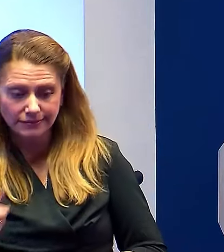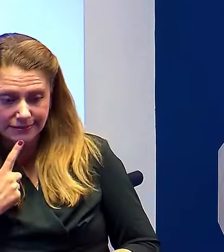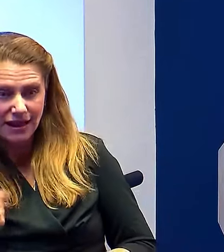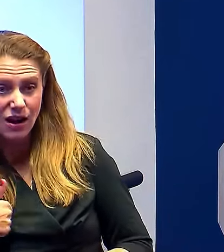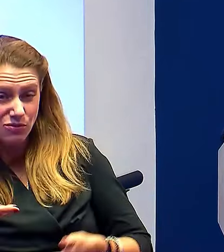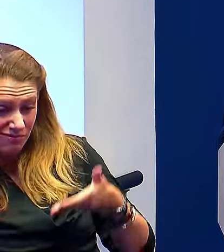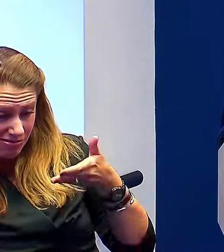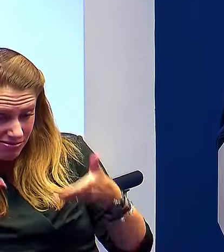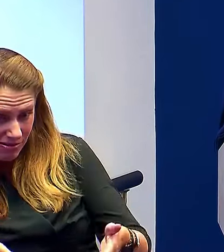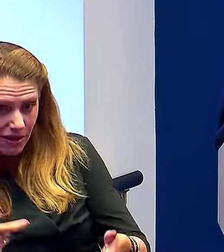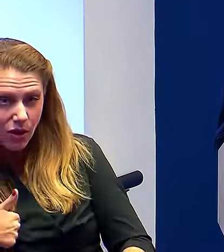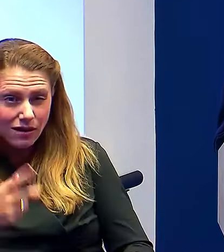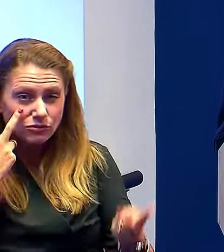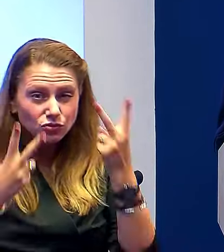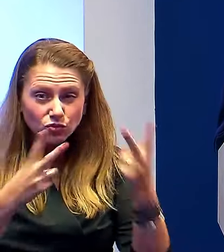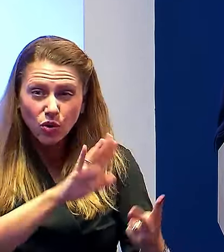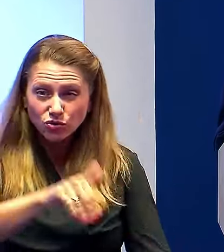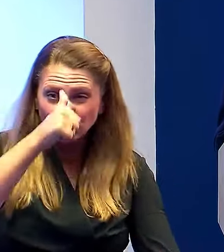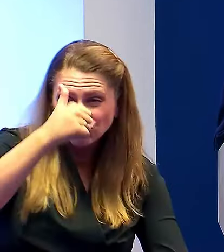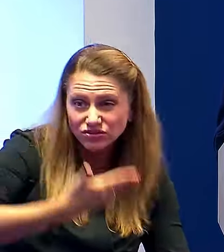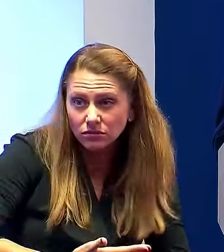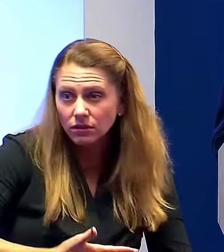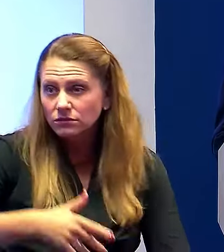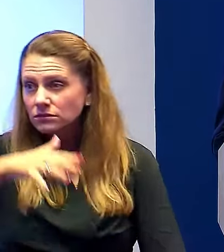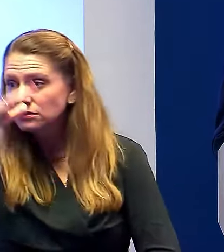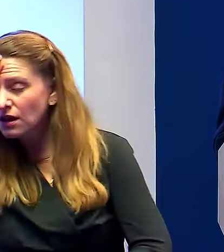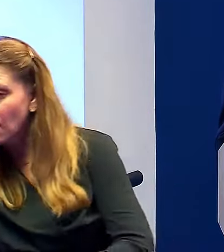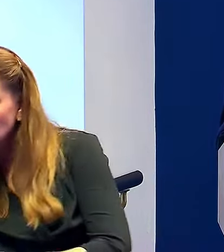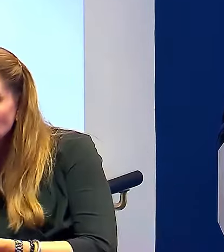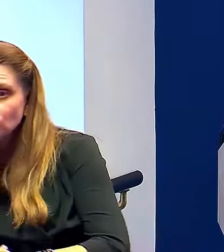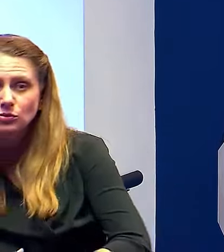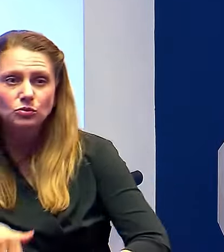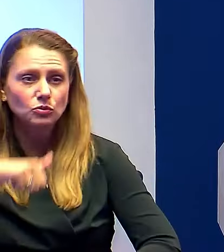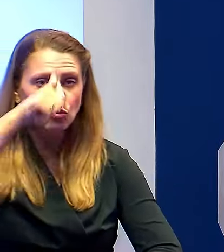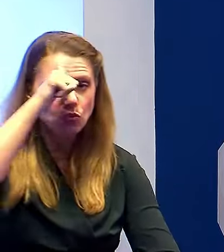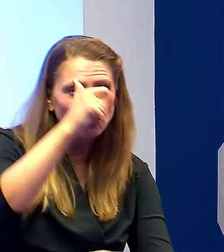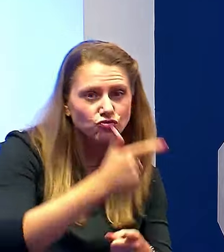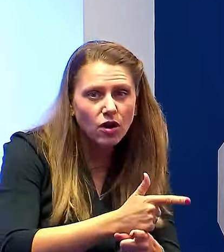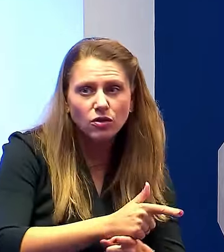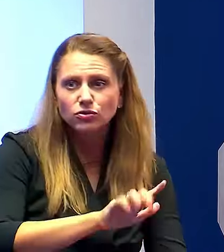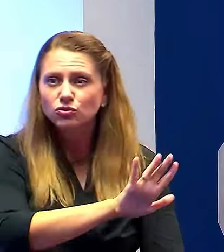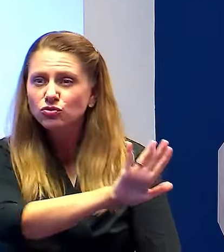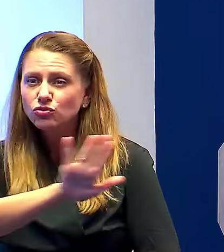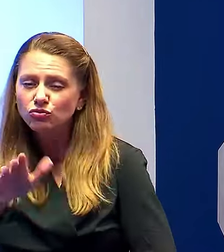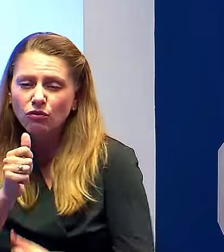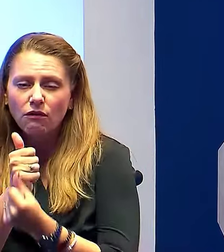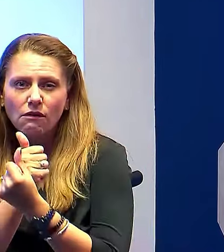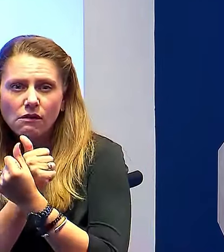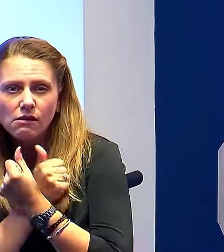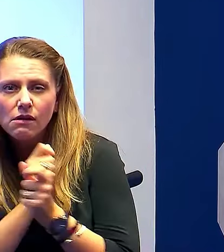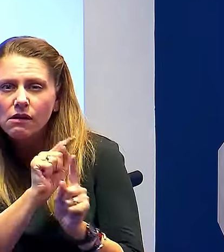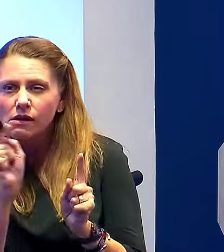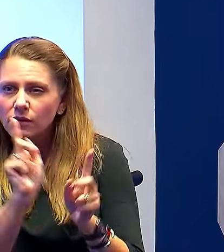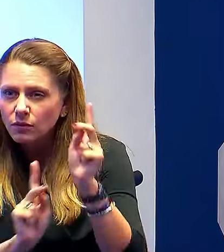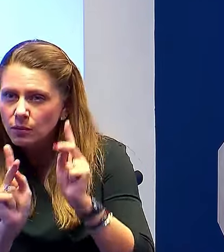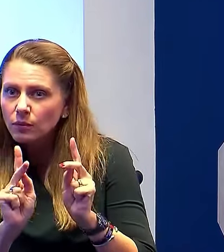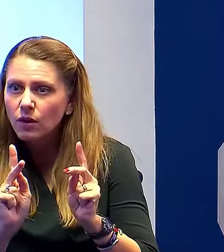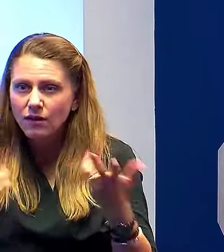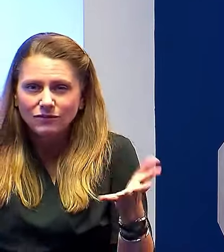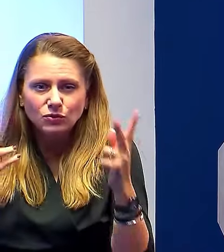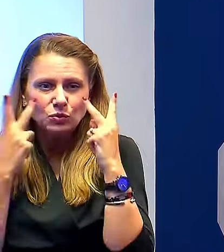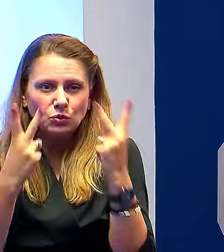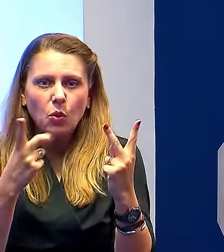sons and your husbands, your brothers and your sweethearts. I saw how they worked, played,